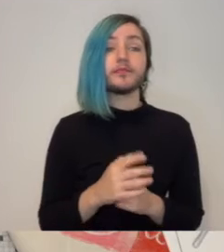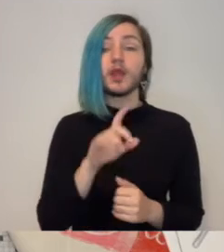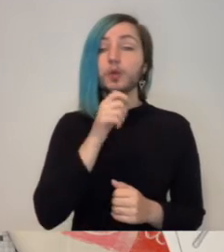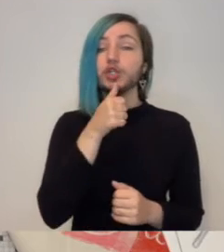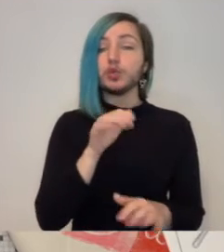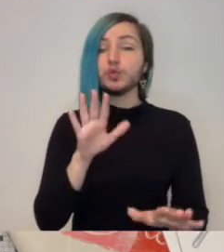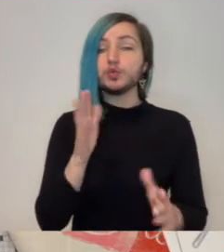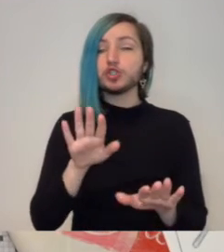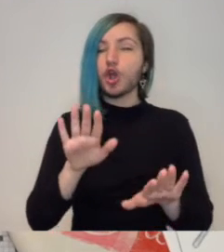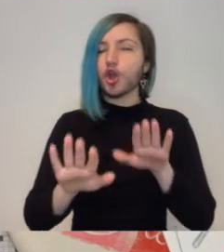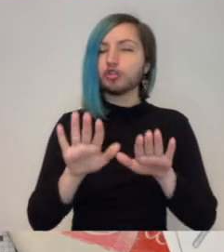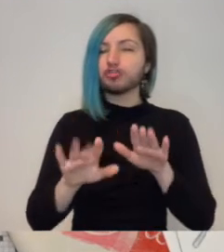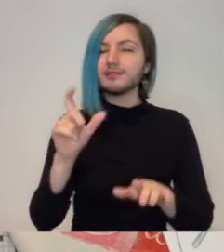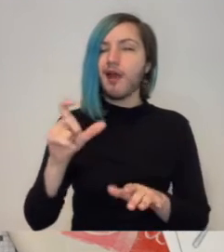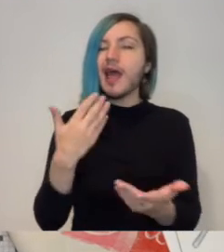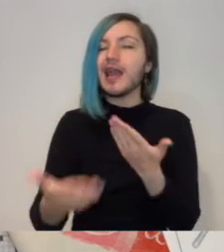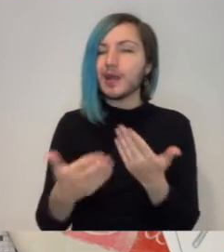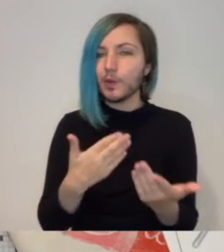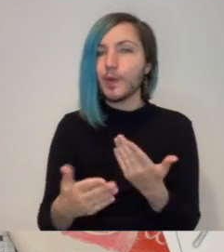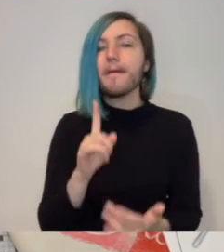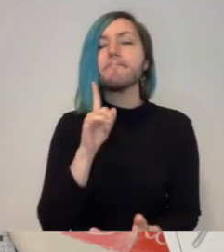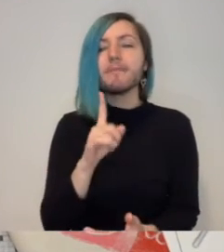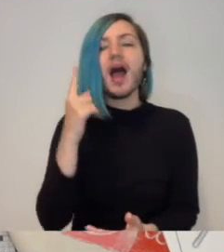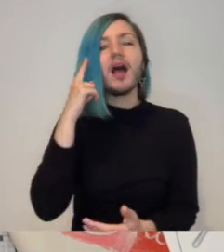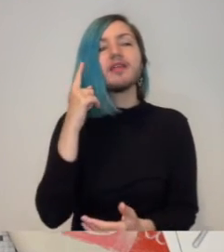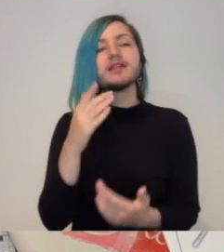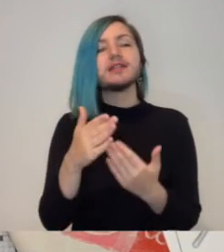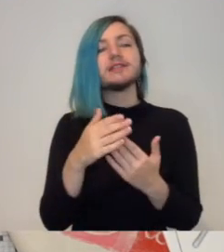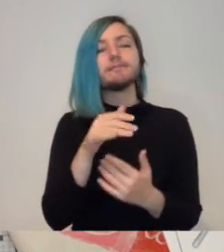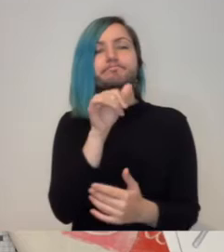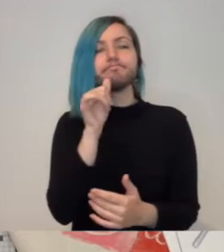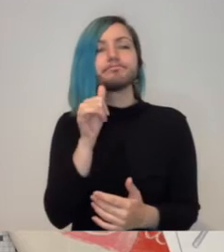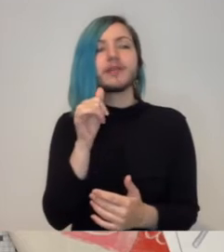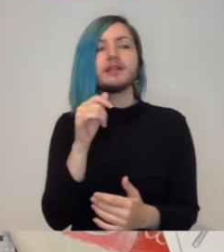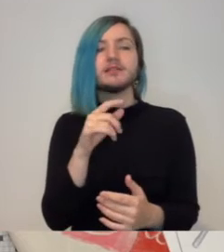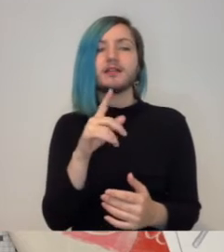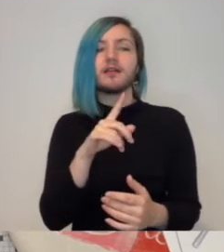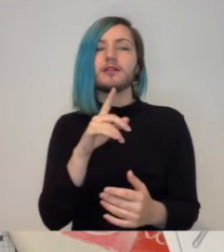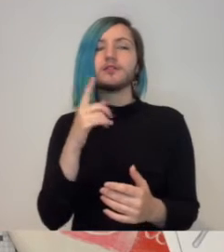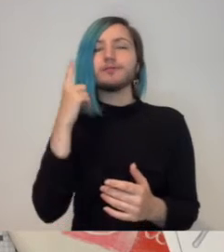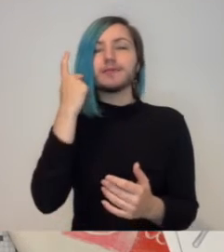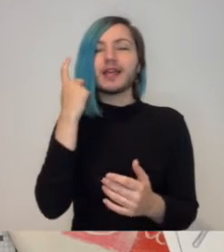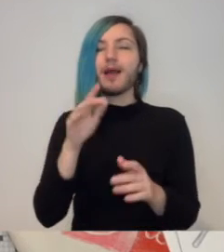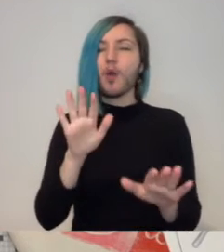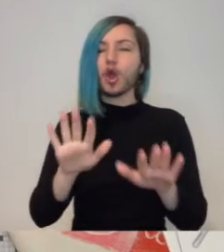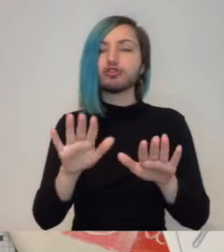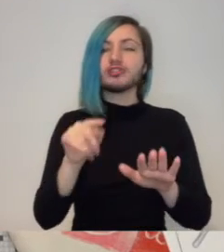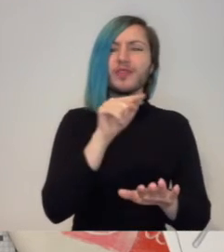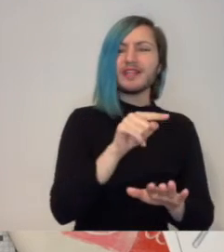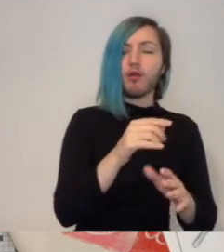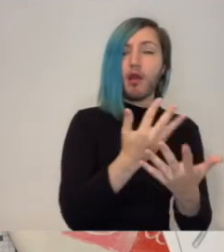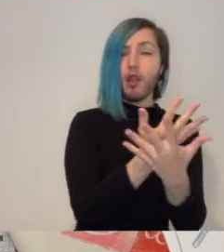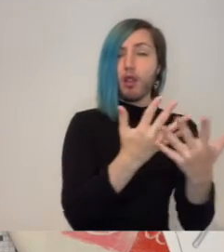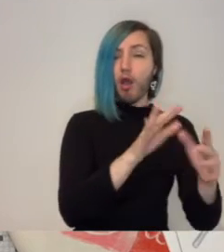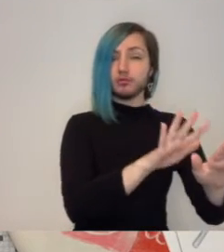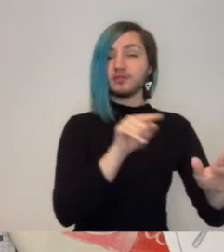contrasting colors anyway, which is cool, but I think it's nicer if I think about, this is quite overcrowded, so I'm gonna keep it simple and just have